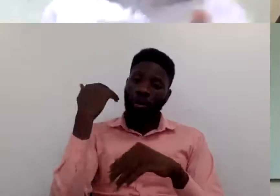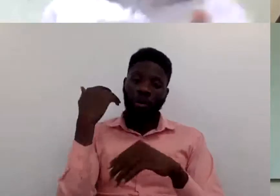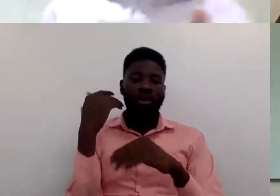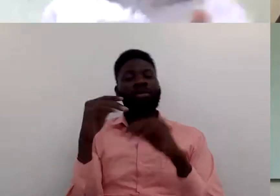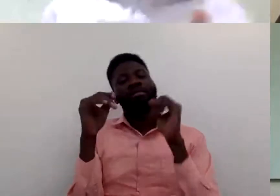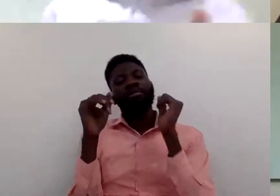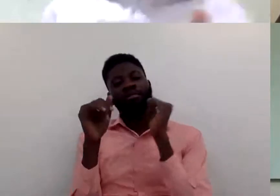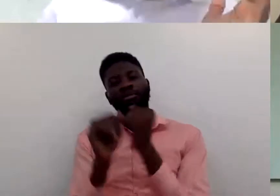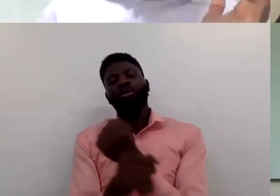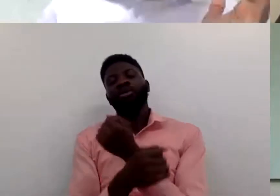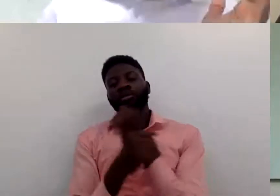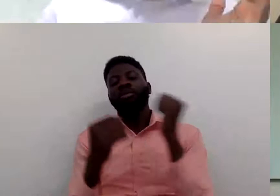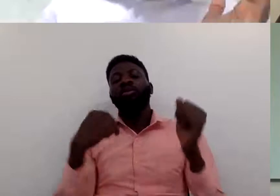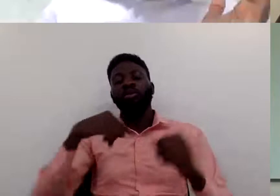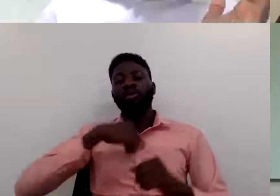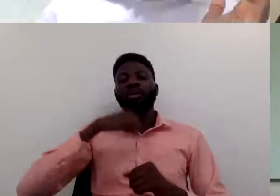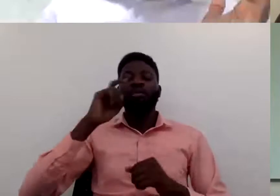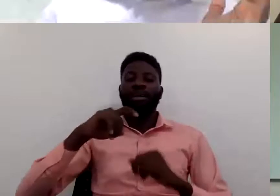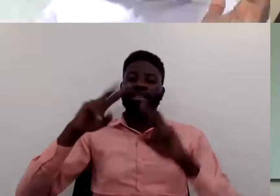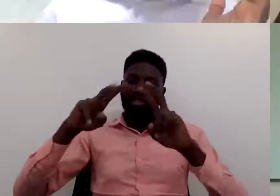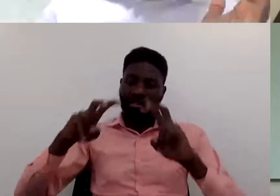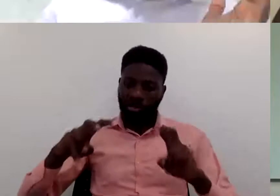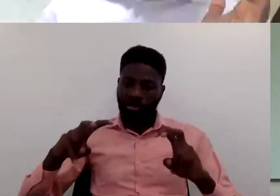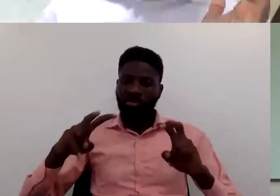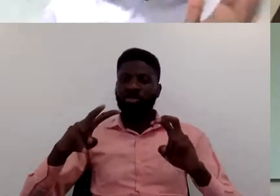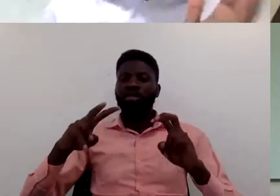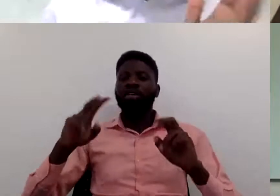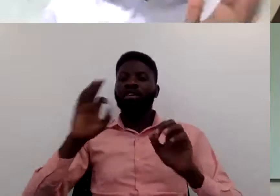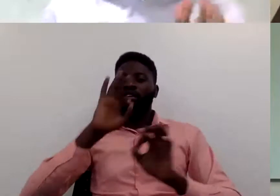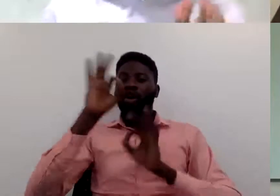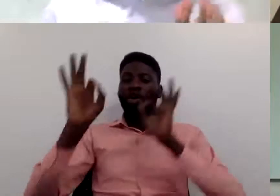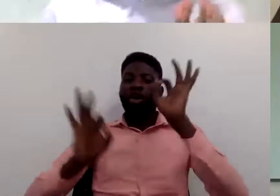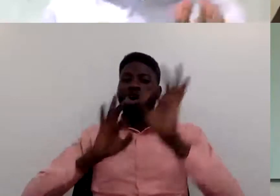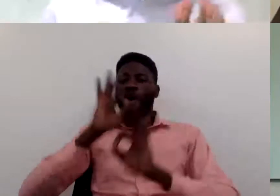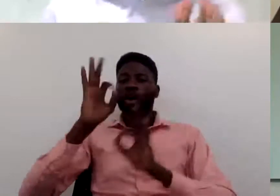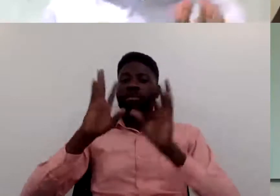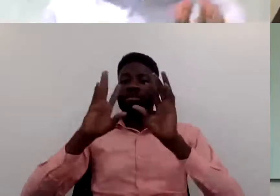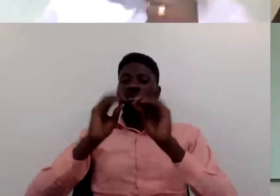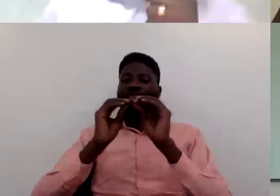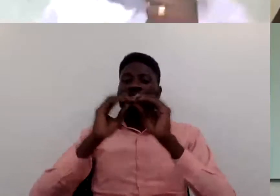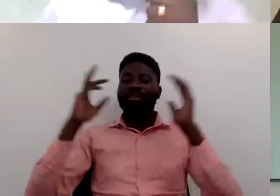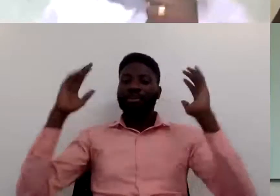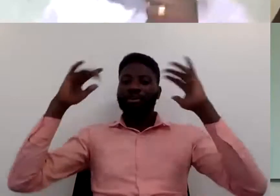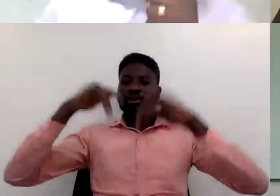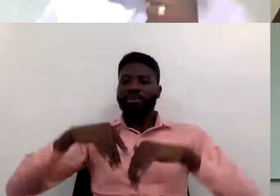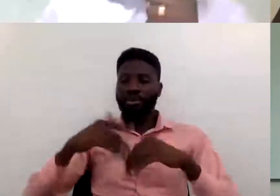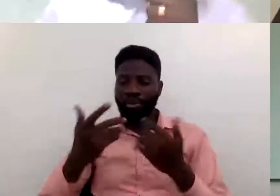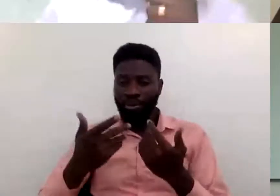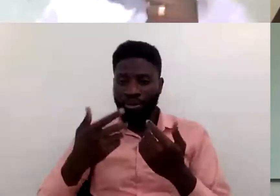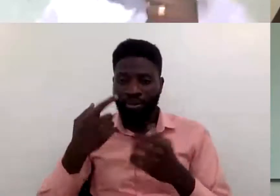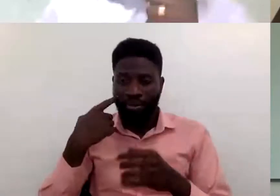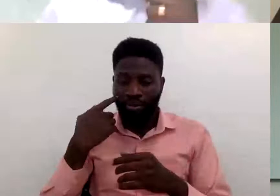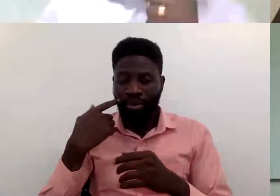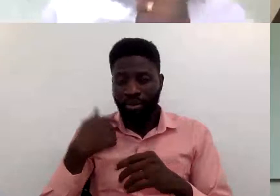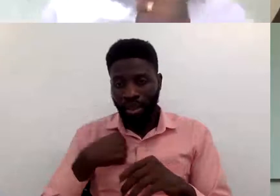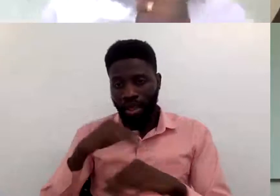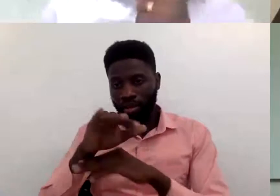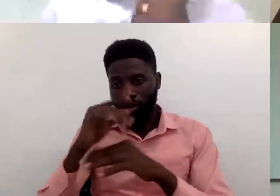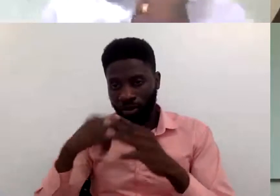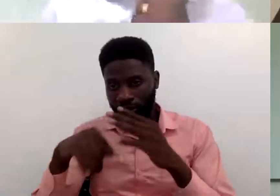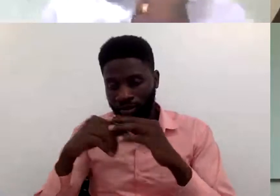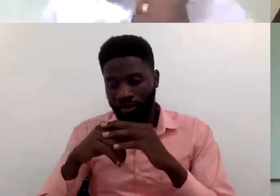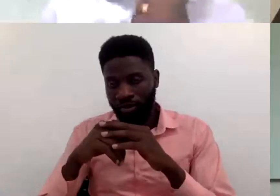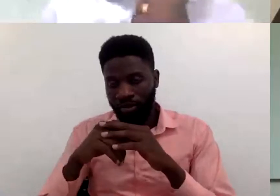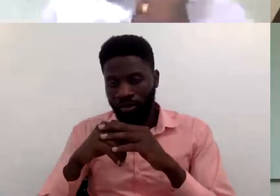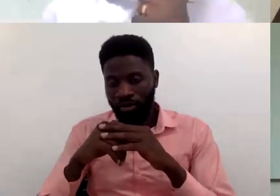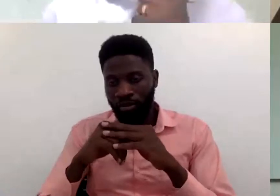for huge halls for us to sit and have the same conversation. My charge to you is this, ladies